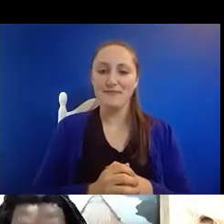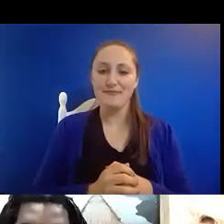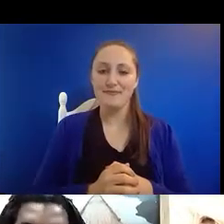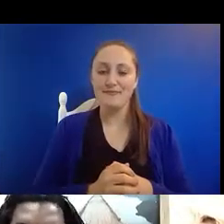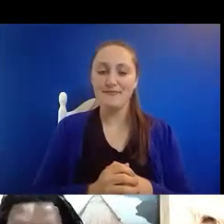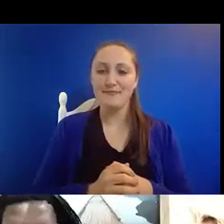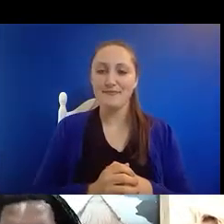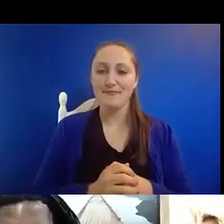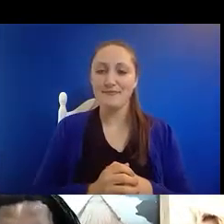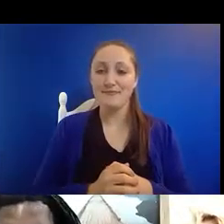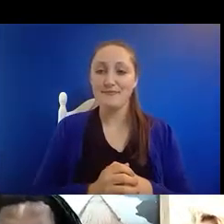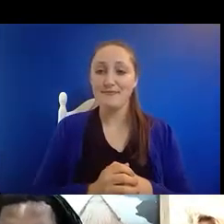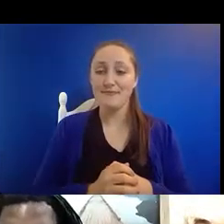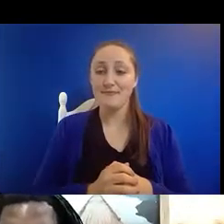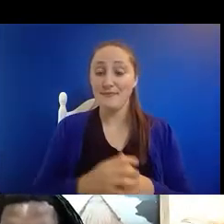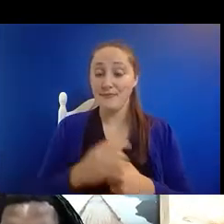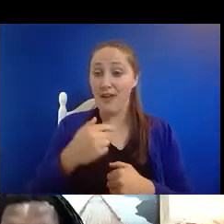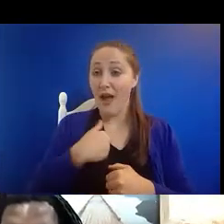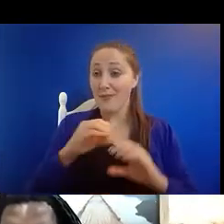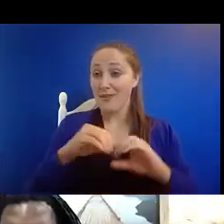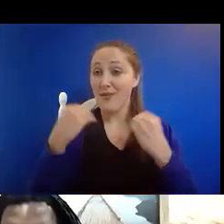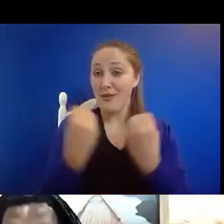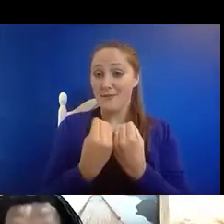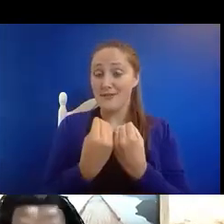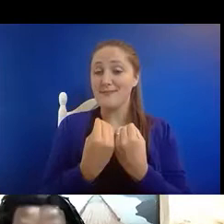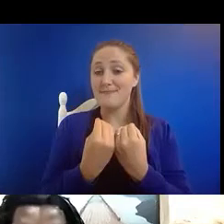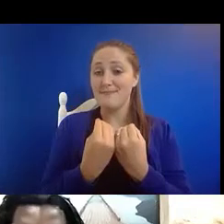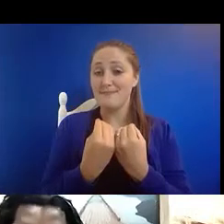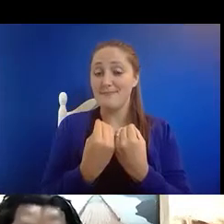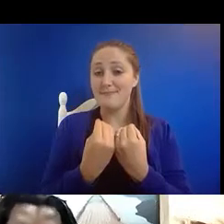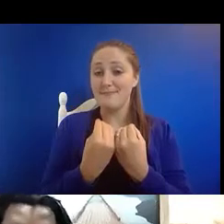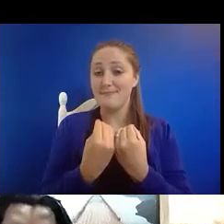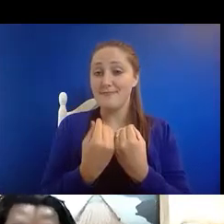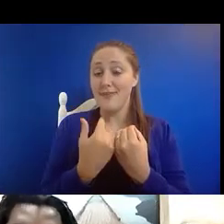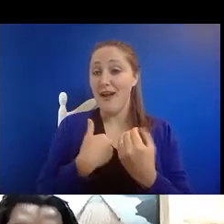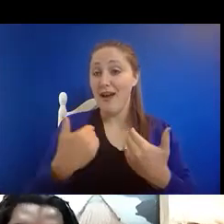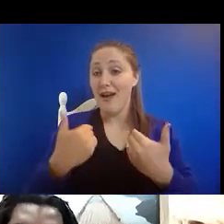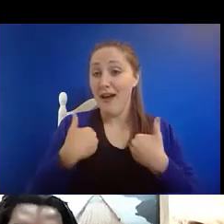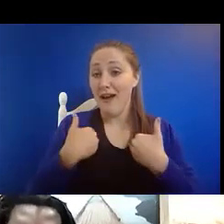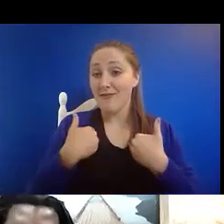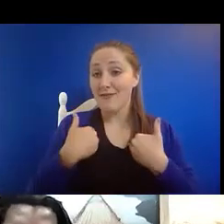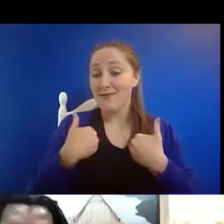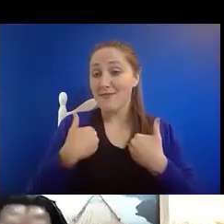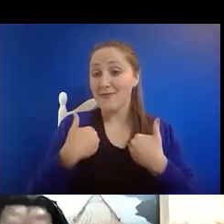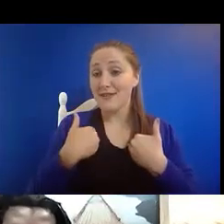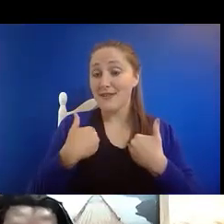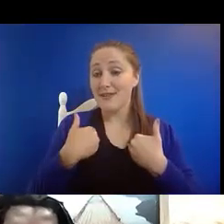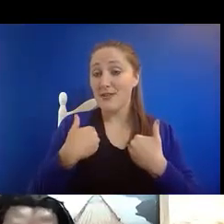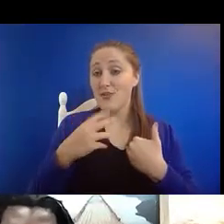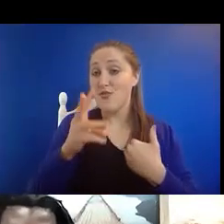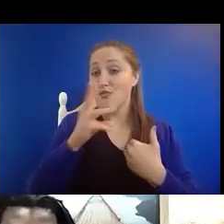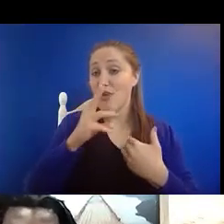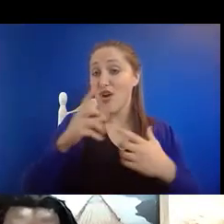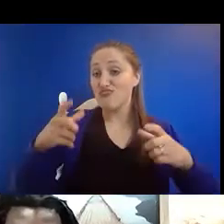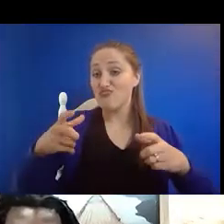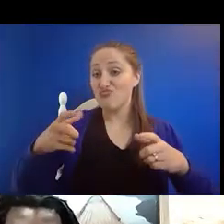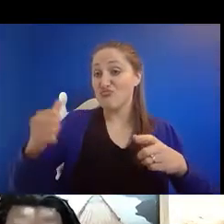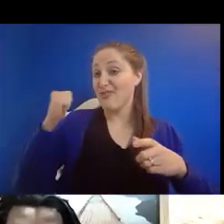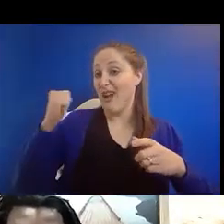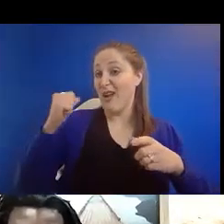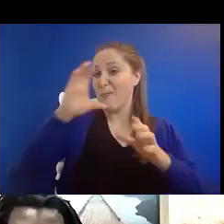I'm sitting at the office. I got a lake behind me, a picture.